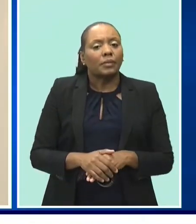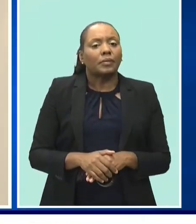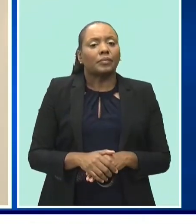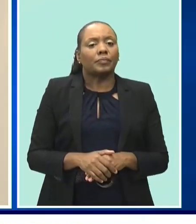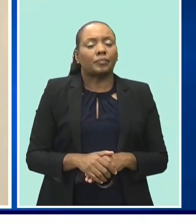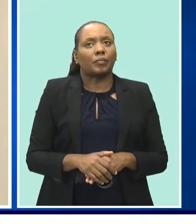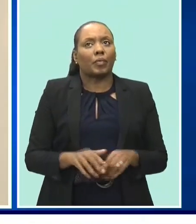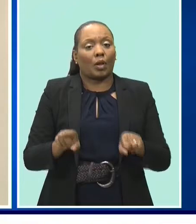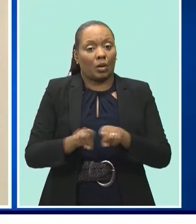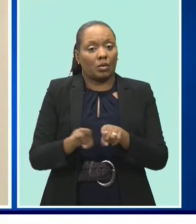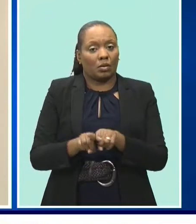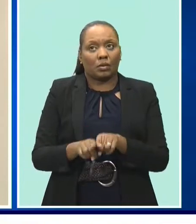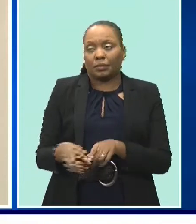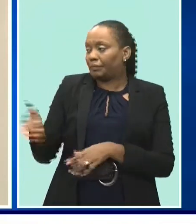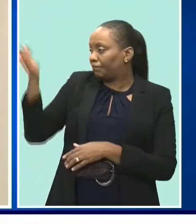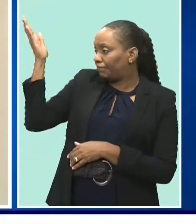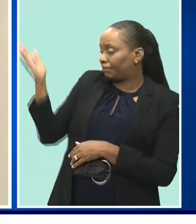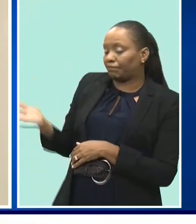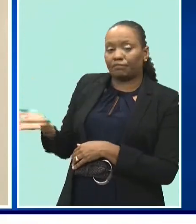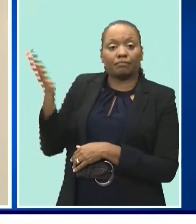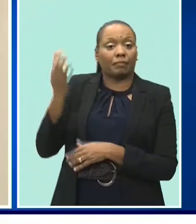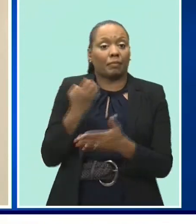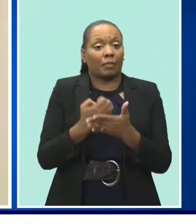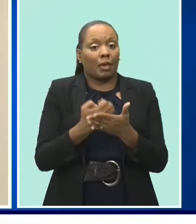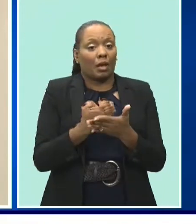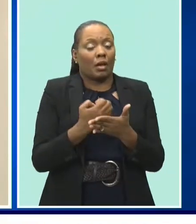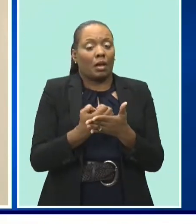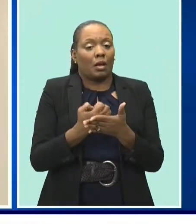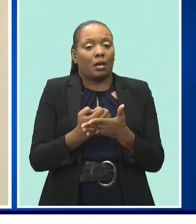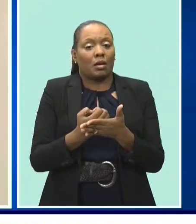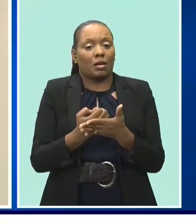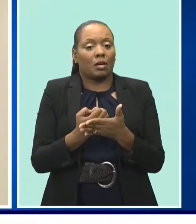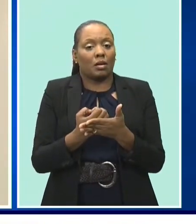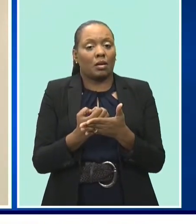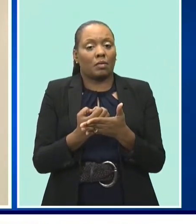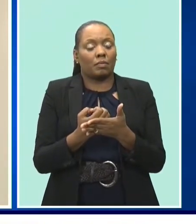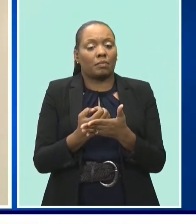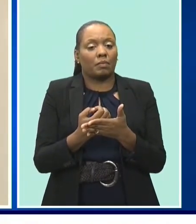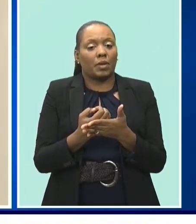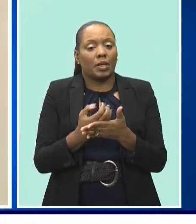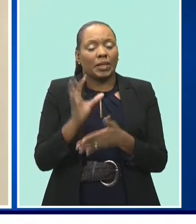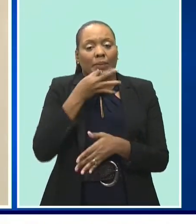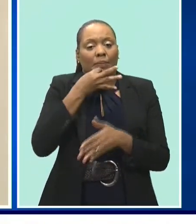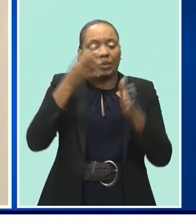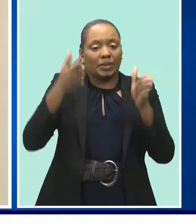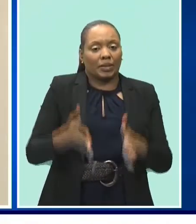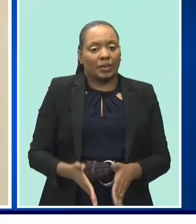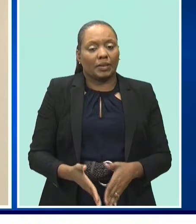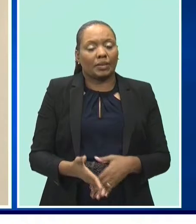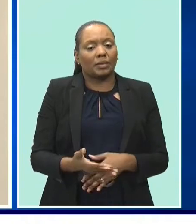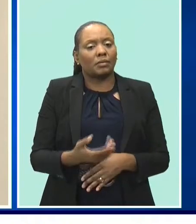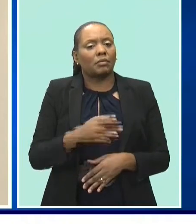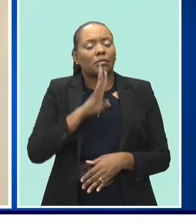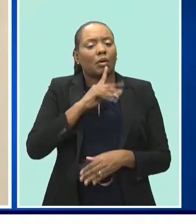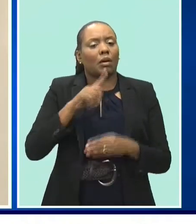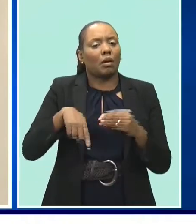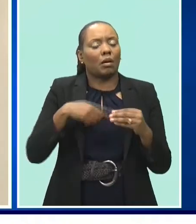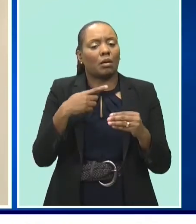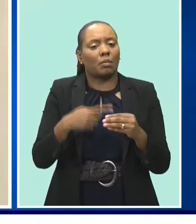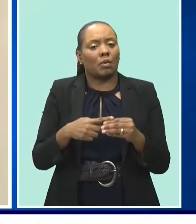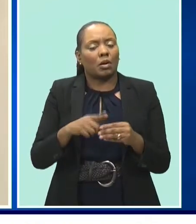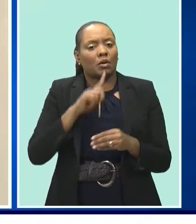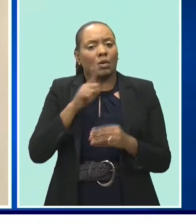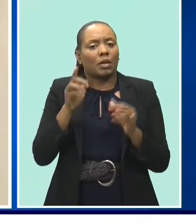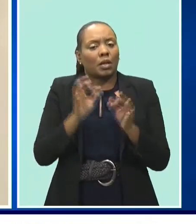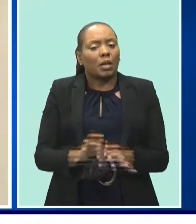economic impact of natural disasters, economics principal specialist at the IDB, Eduardo Cavallo, underscored the need for